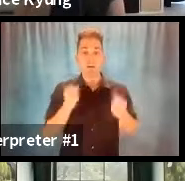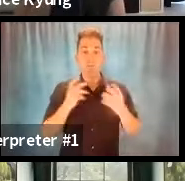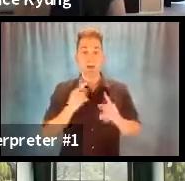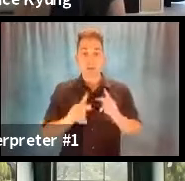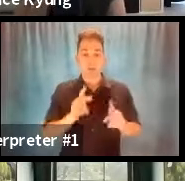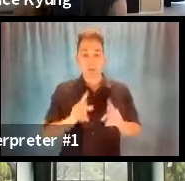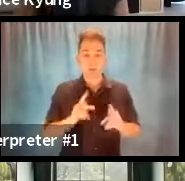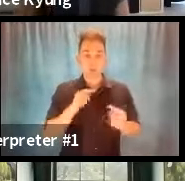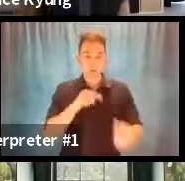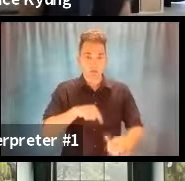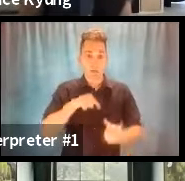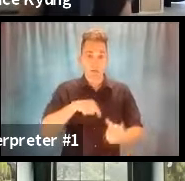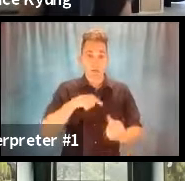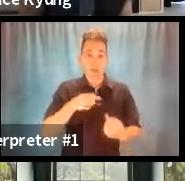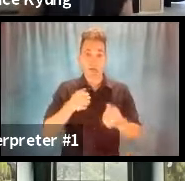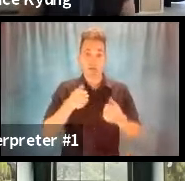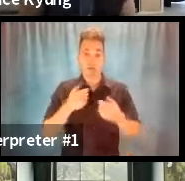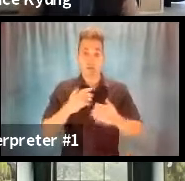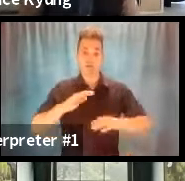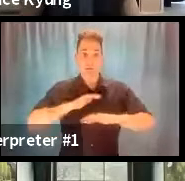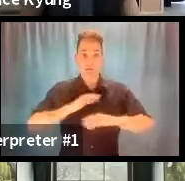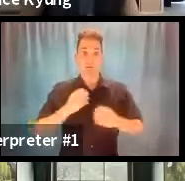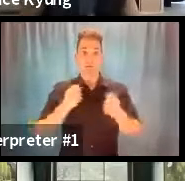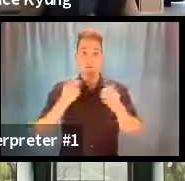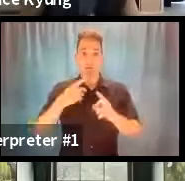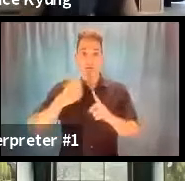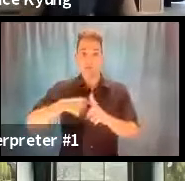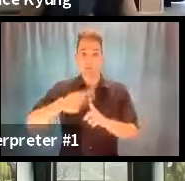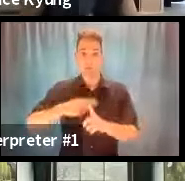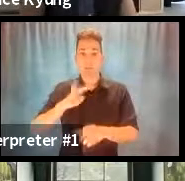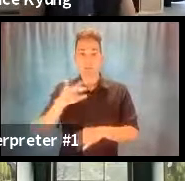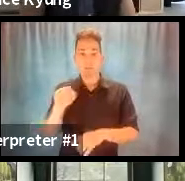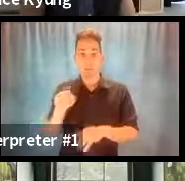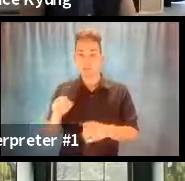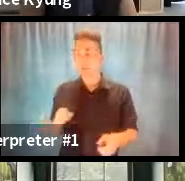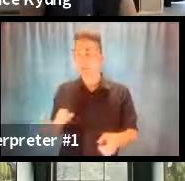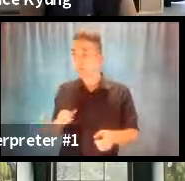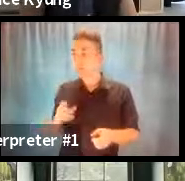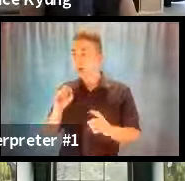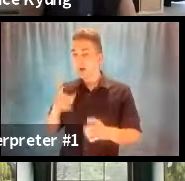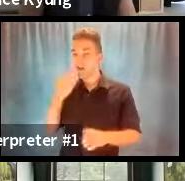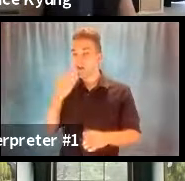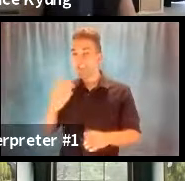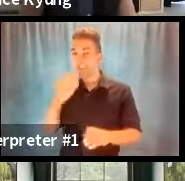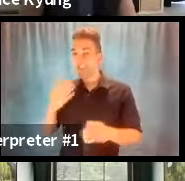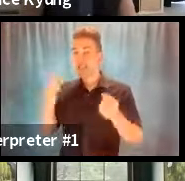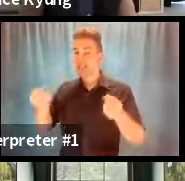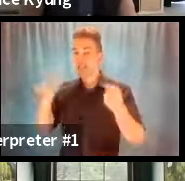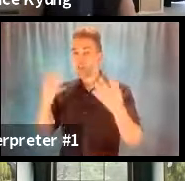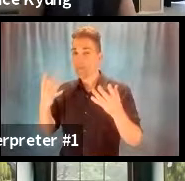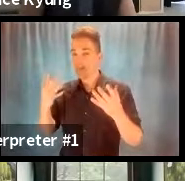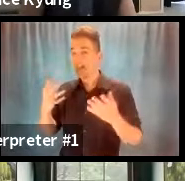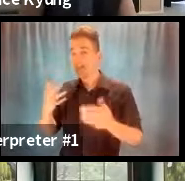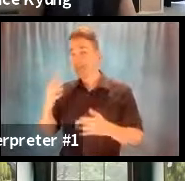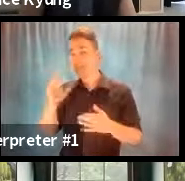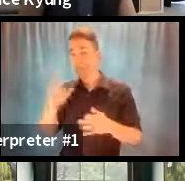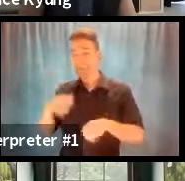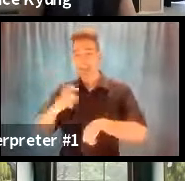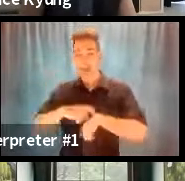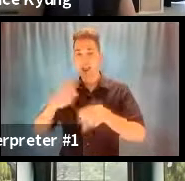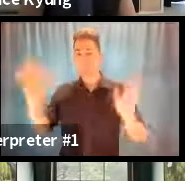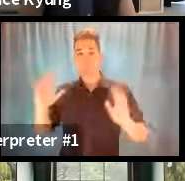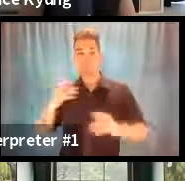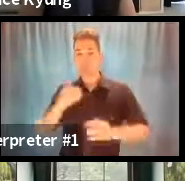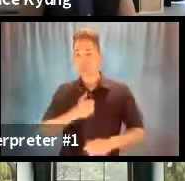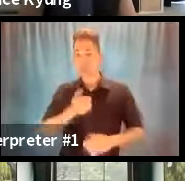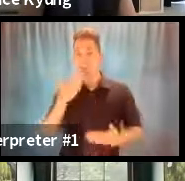monthly bills. We are fortunate that we are the only area in the region with a senior levy fund, but we don't have enough funds. That's time. Thank